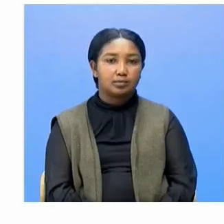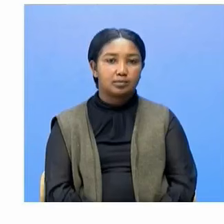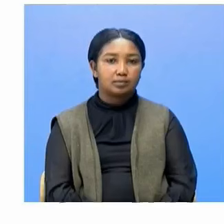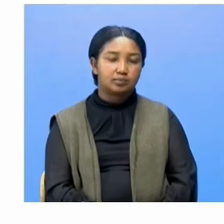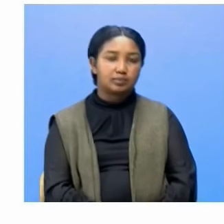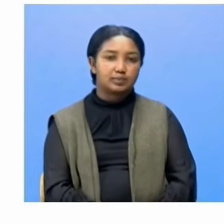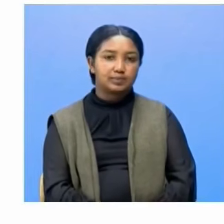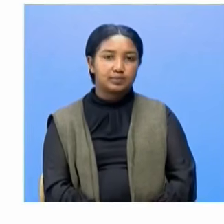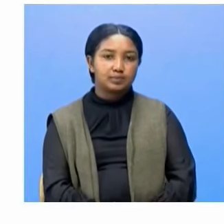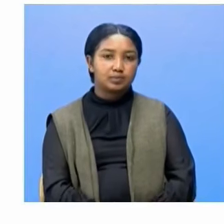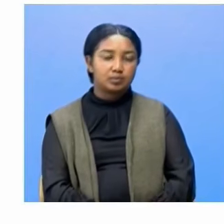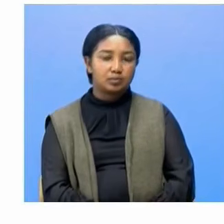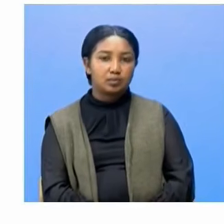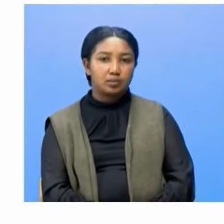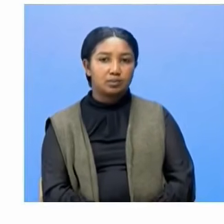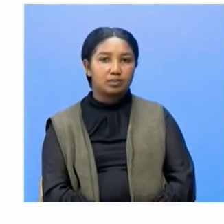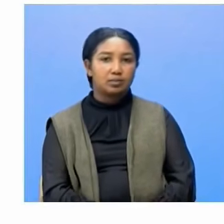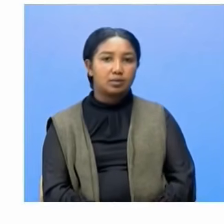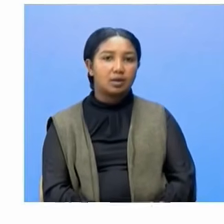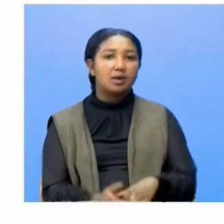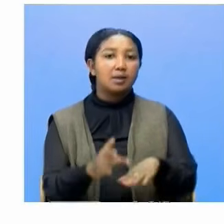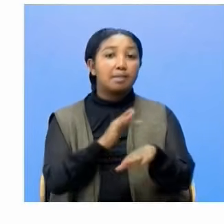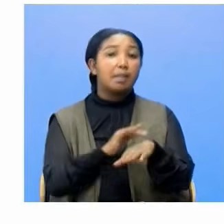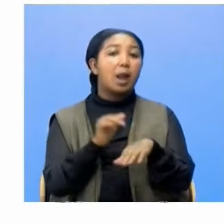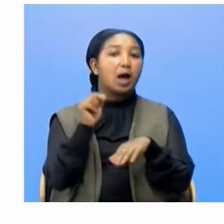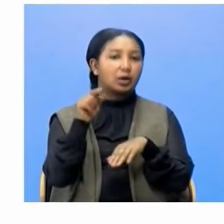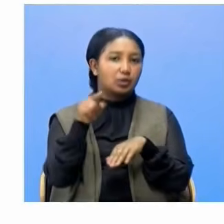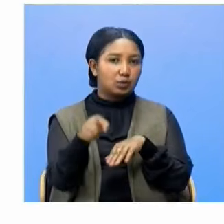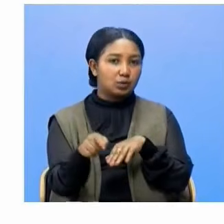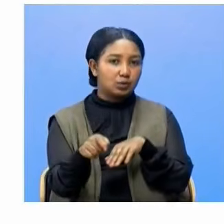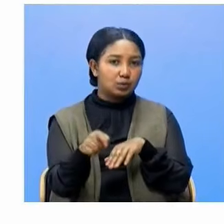Okay. Blank you